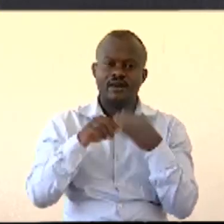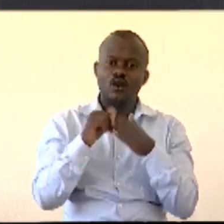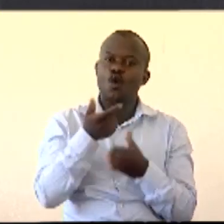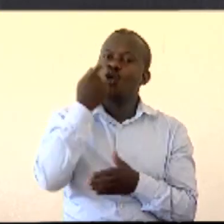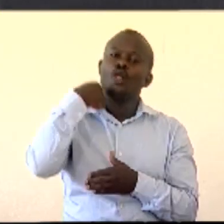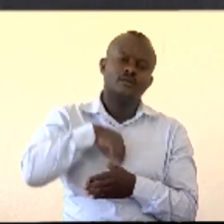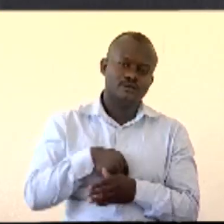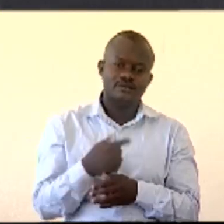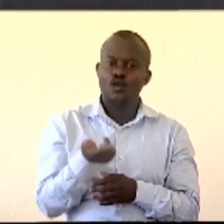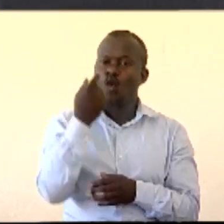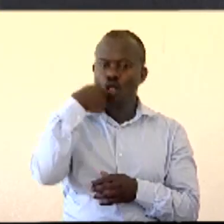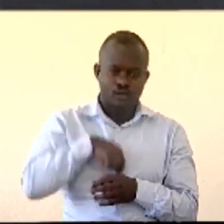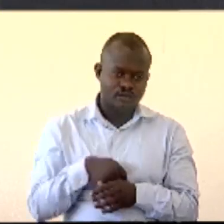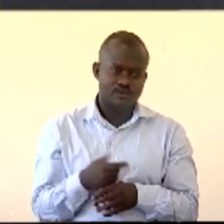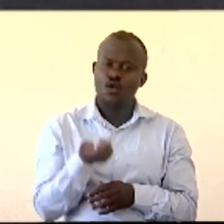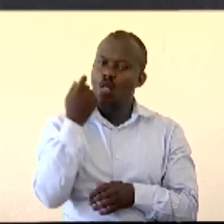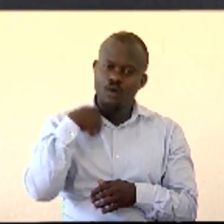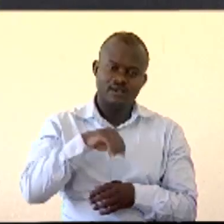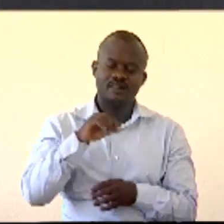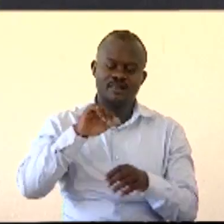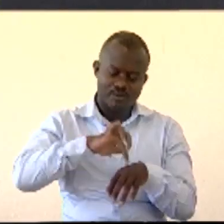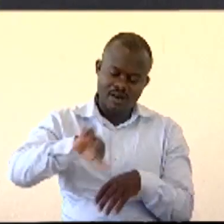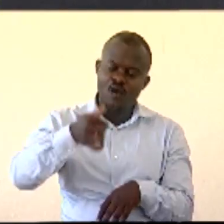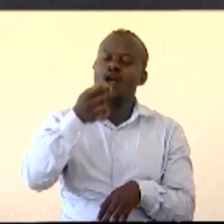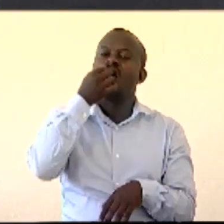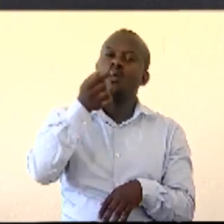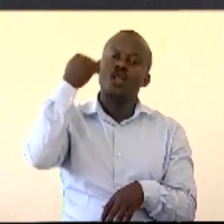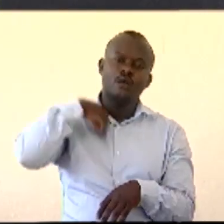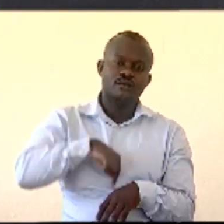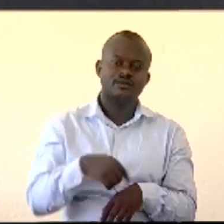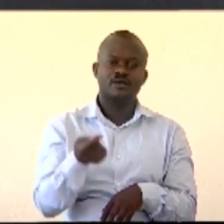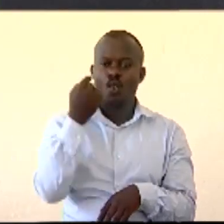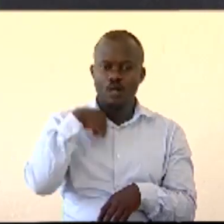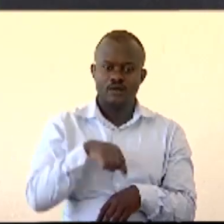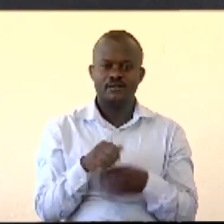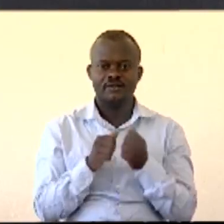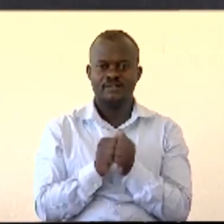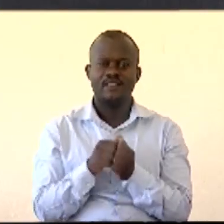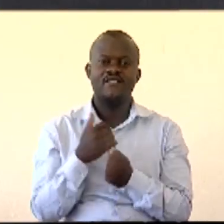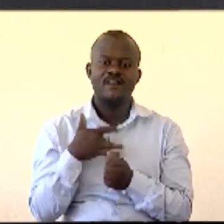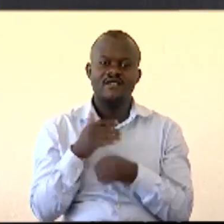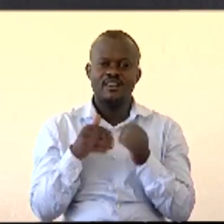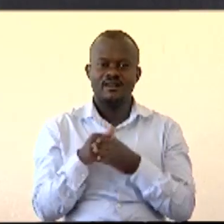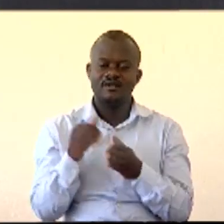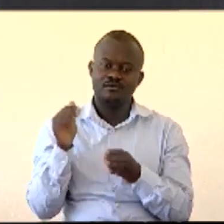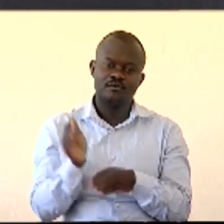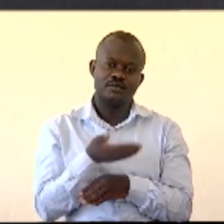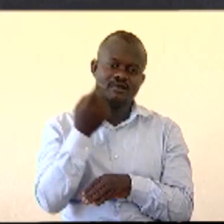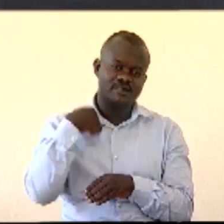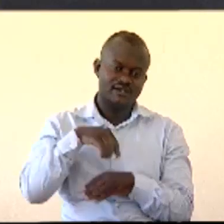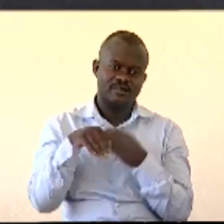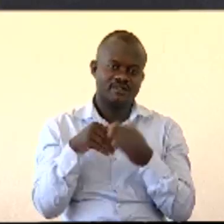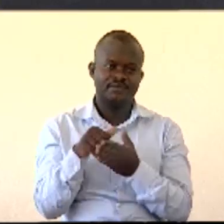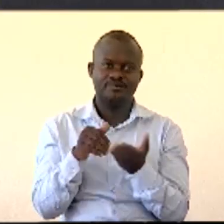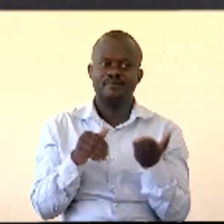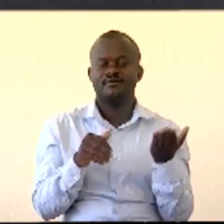it just throws, the moment you put it in the mouth, you feel it just moving down the throat